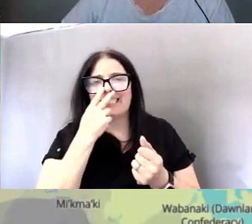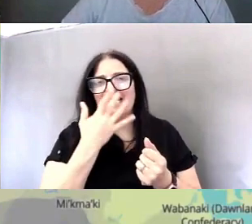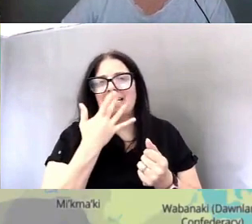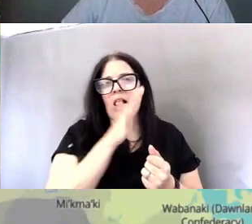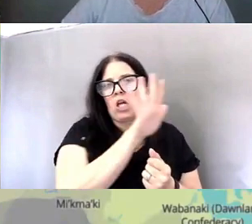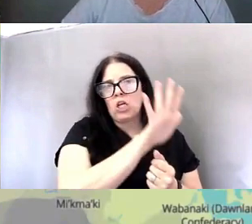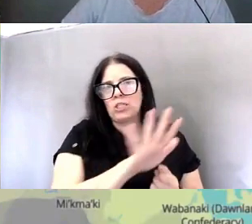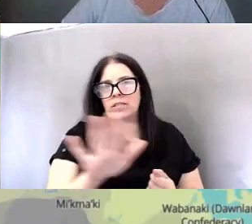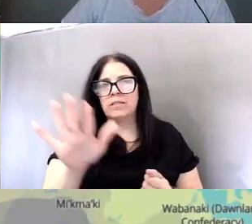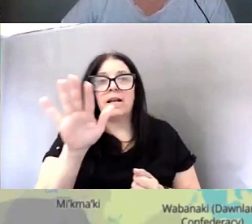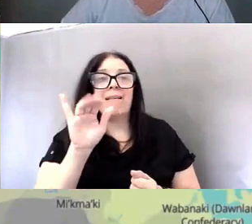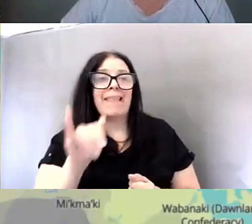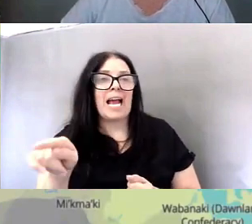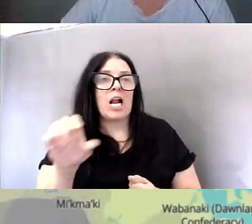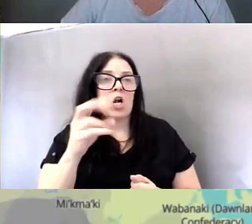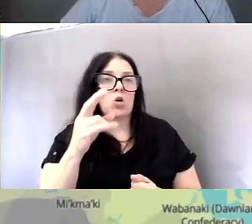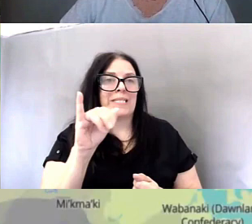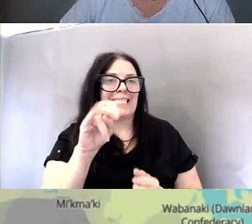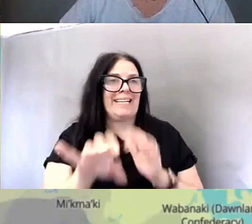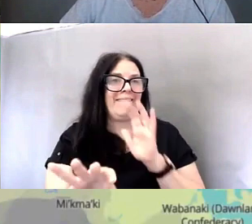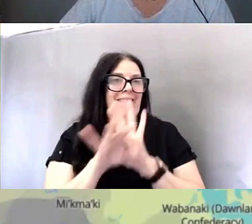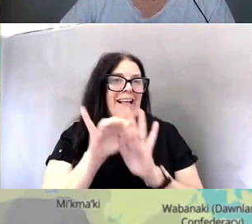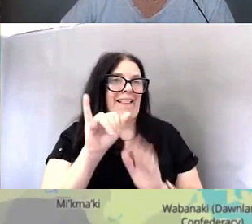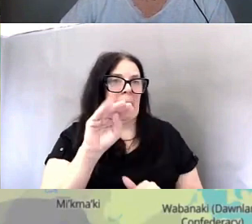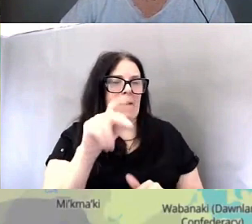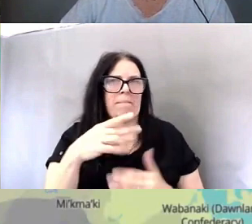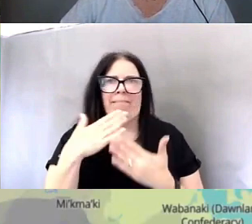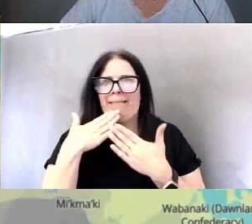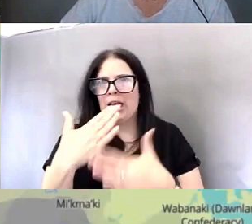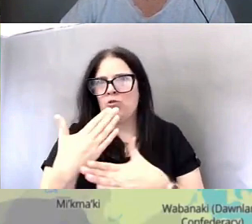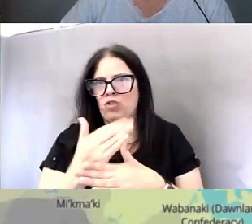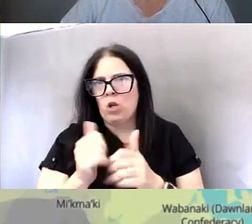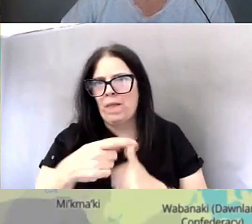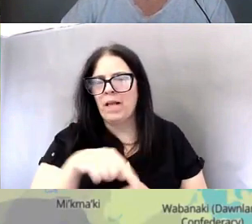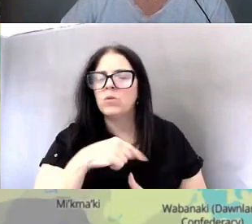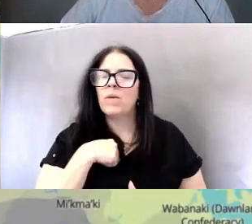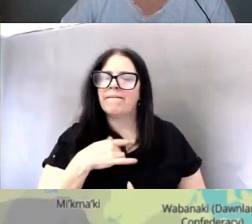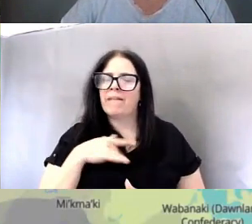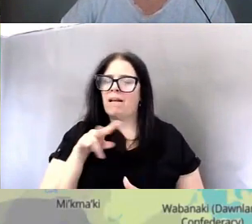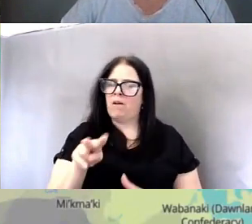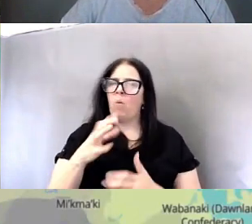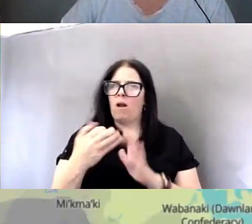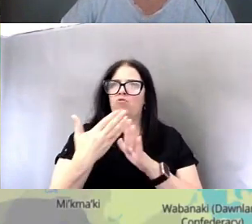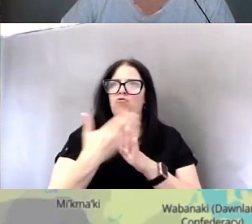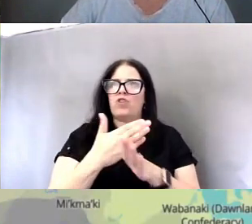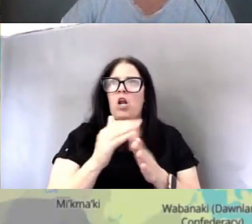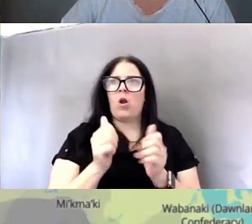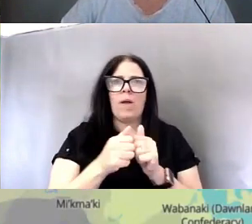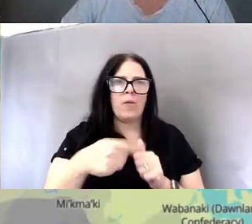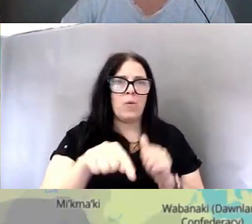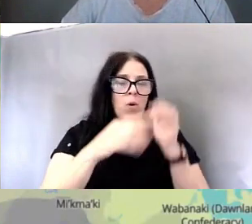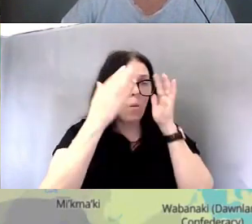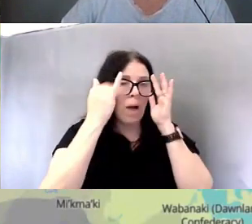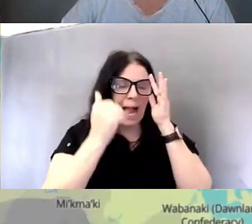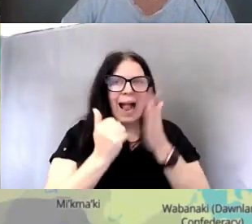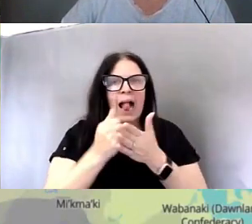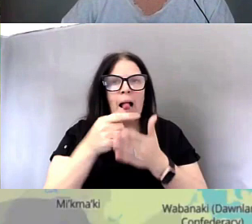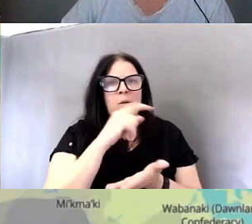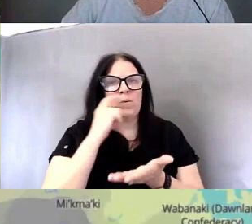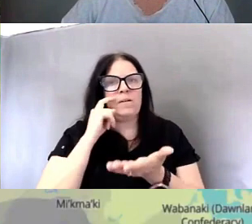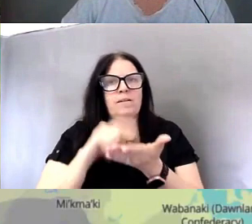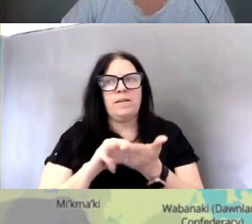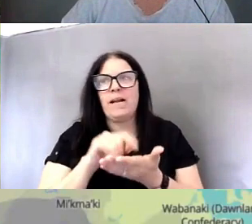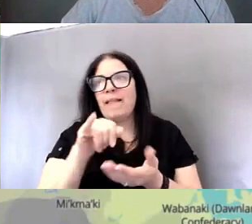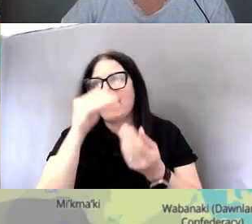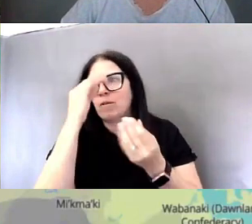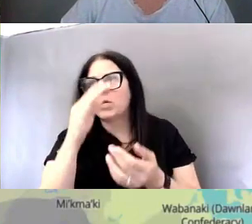from Christine. So Christine, thank you for sharing that. We really wanted to share with you because it helps you find information about the territories,